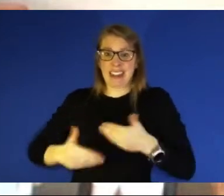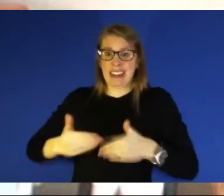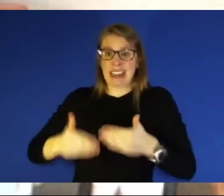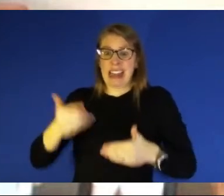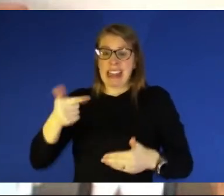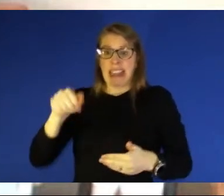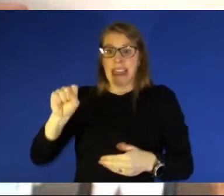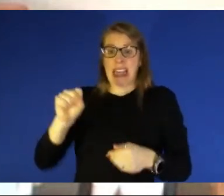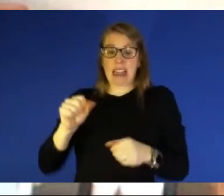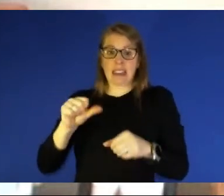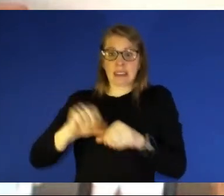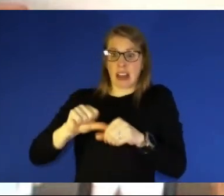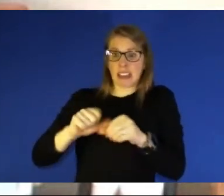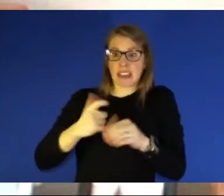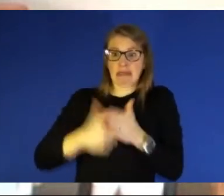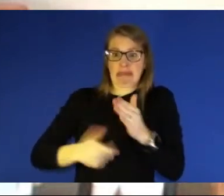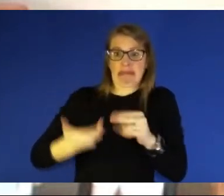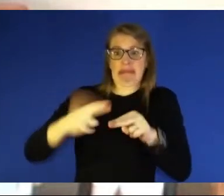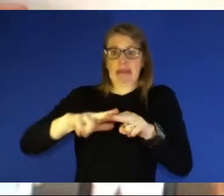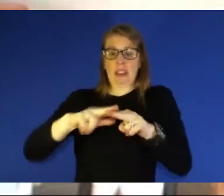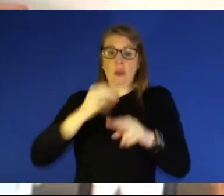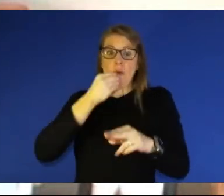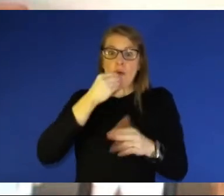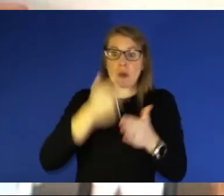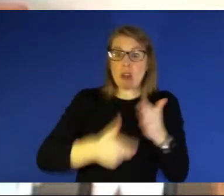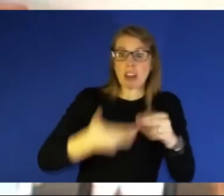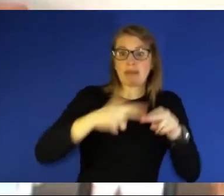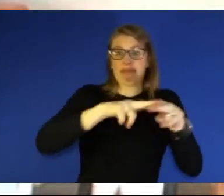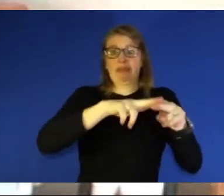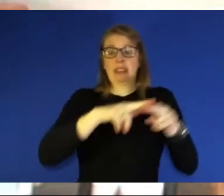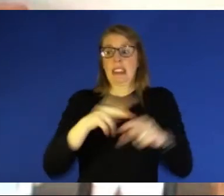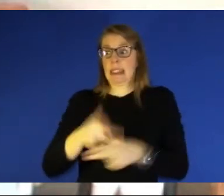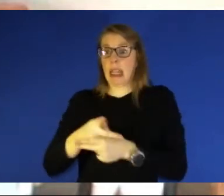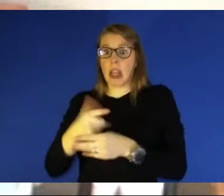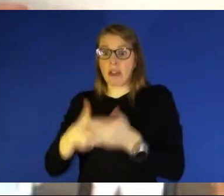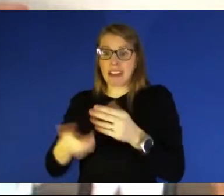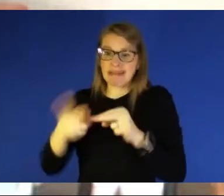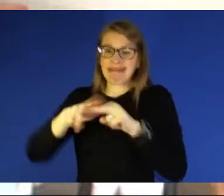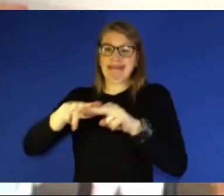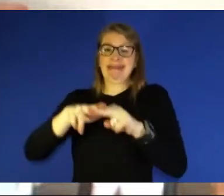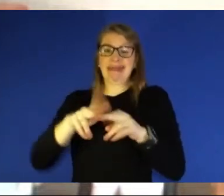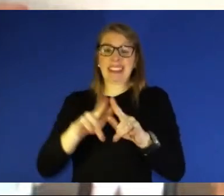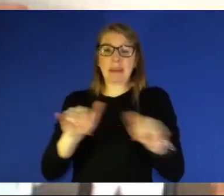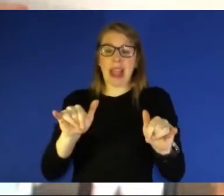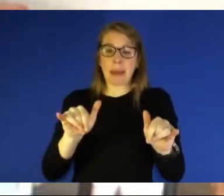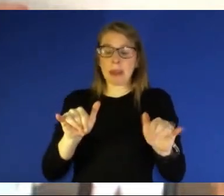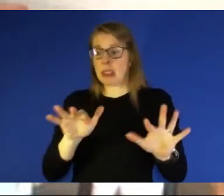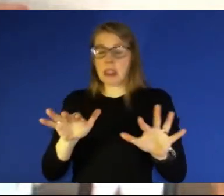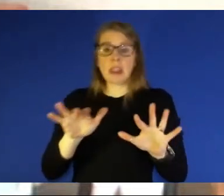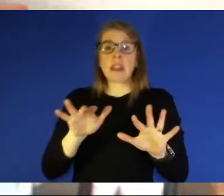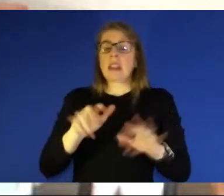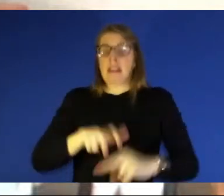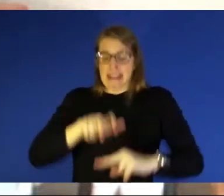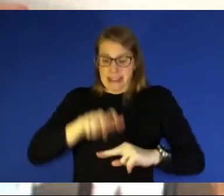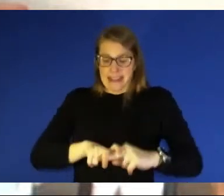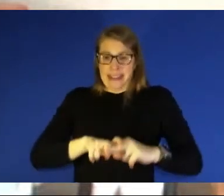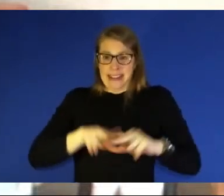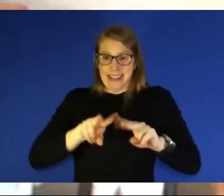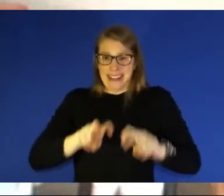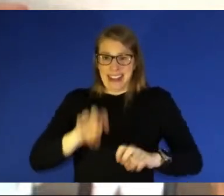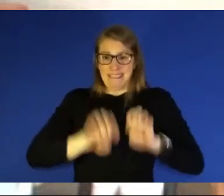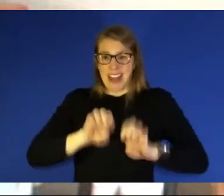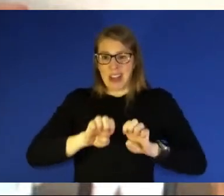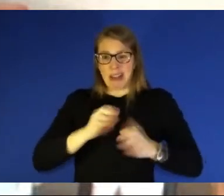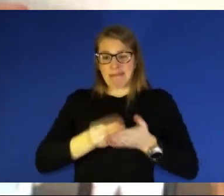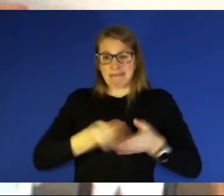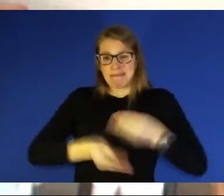up, as we see food prices and daycare prices go up, that we really sit down and evaluate that in